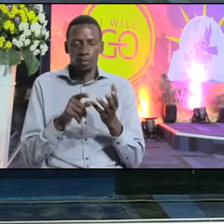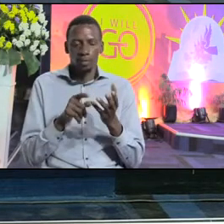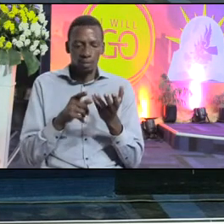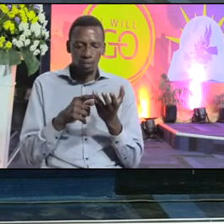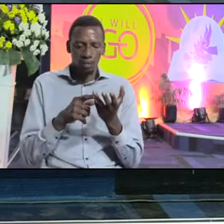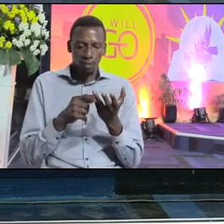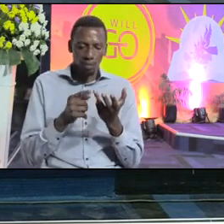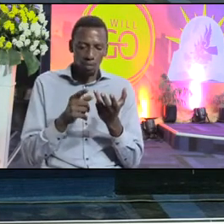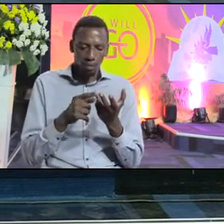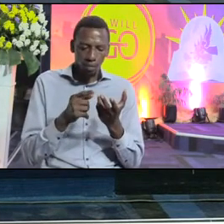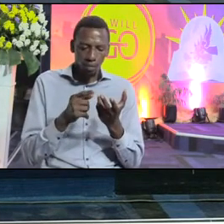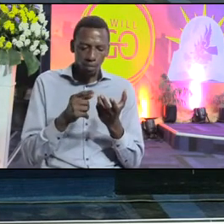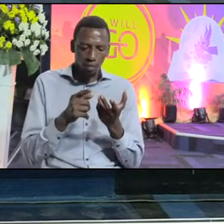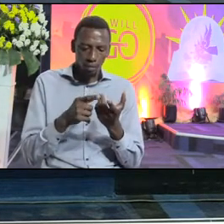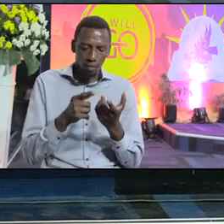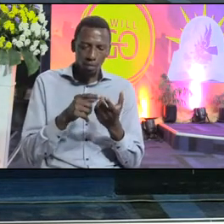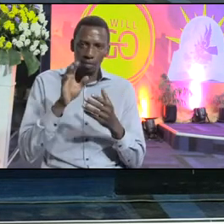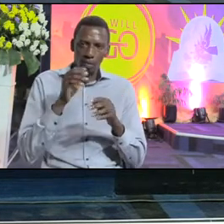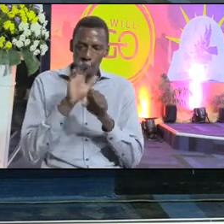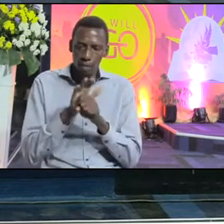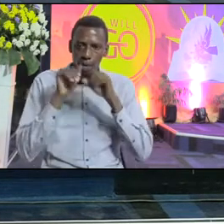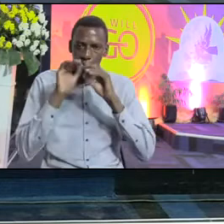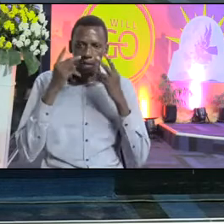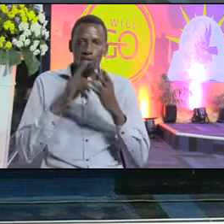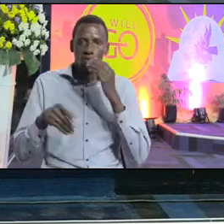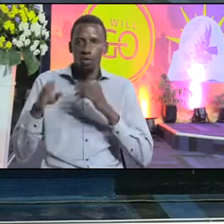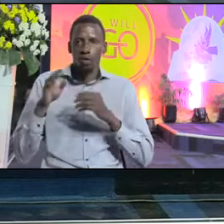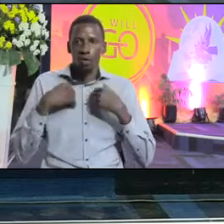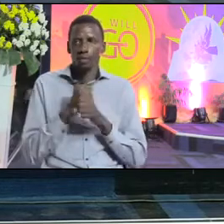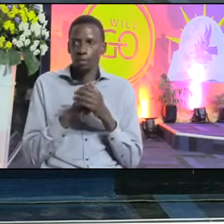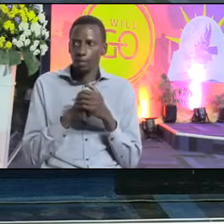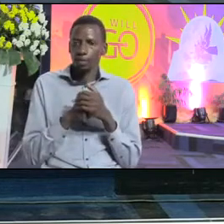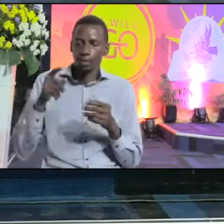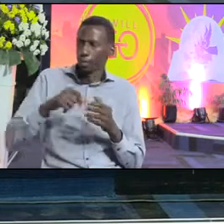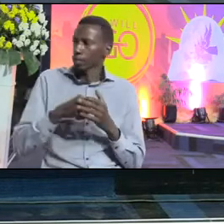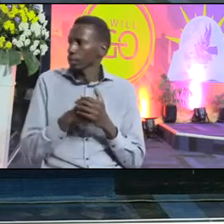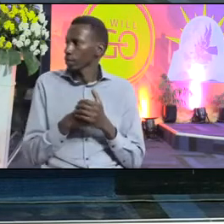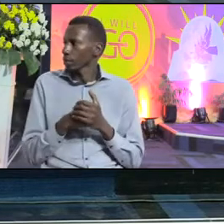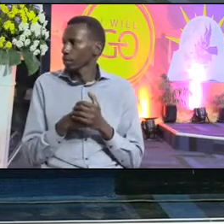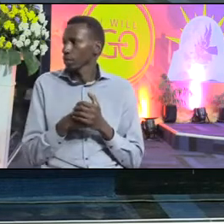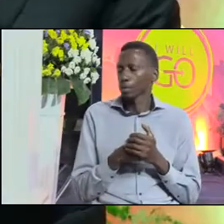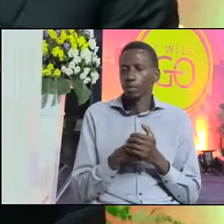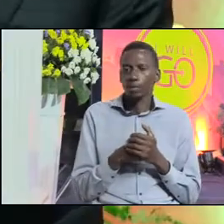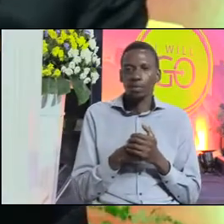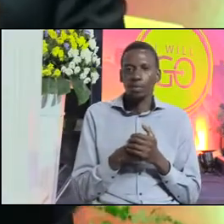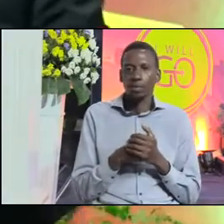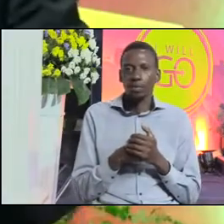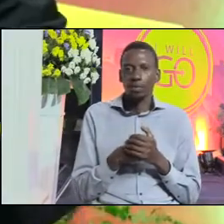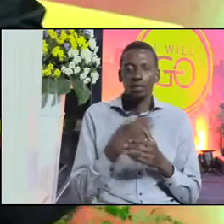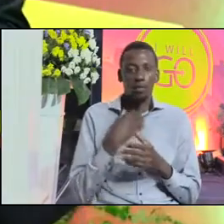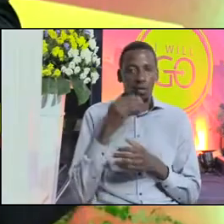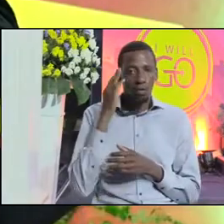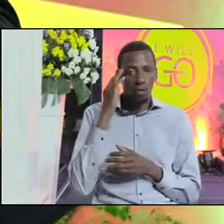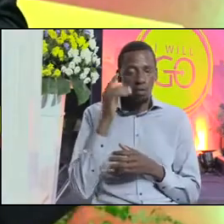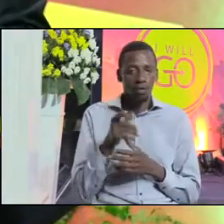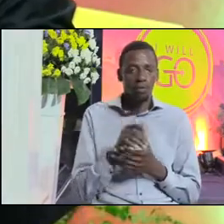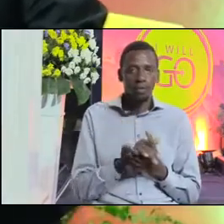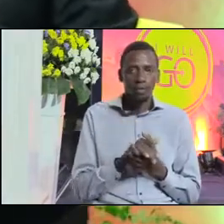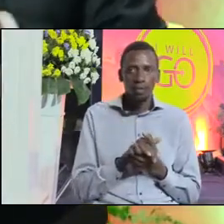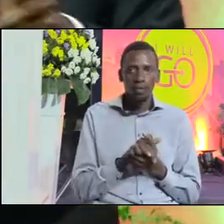this, I discovered a second requirement that the Catholic Church has for sainthood. Would you like to know what it